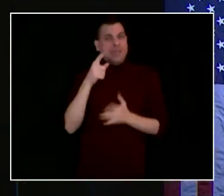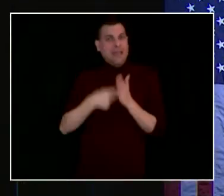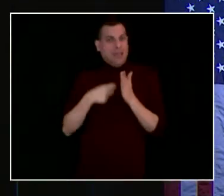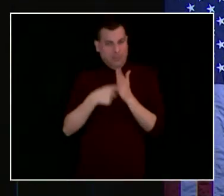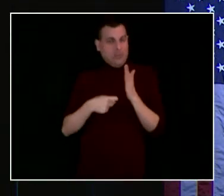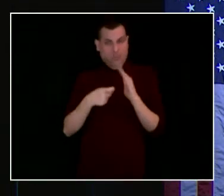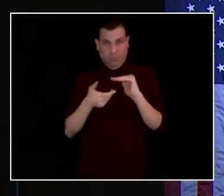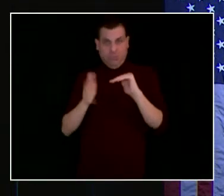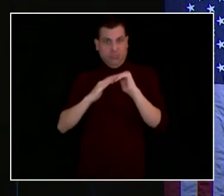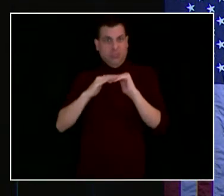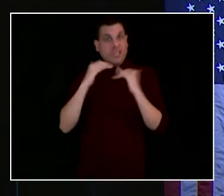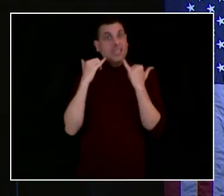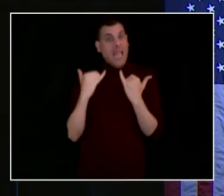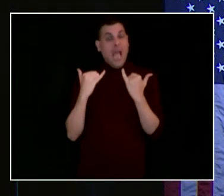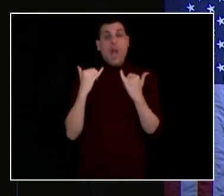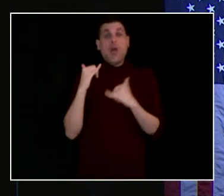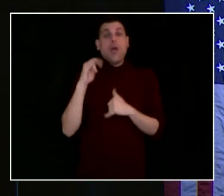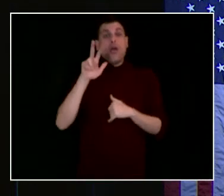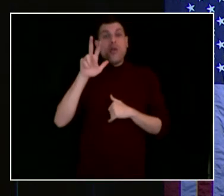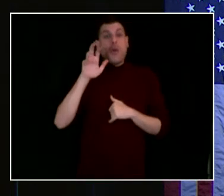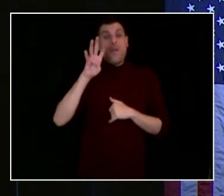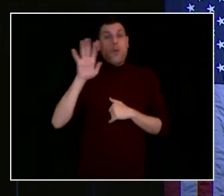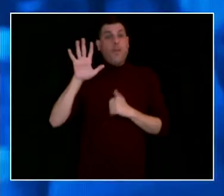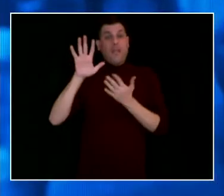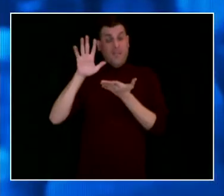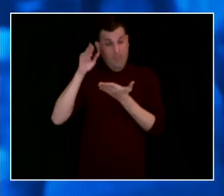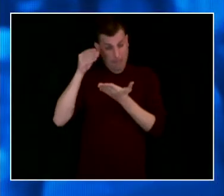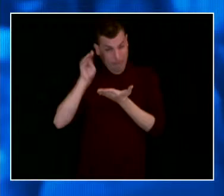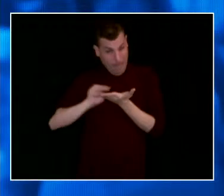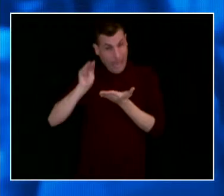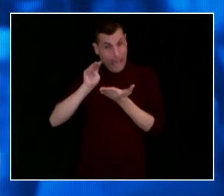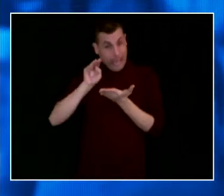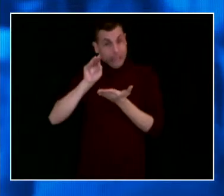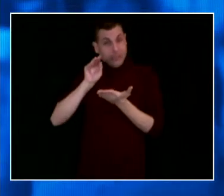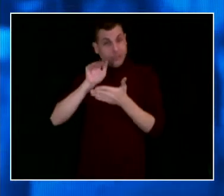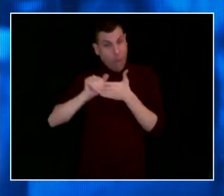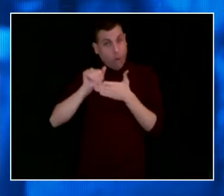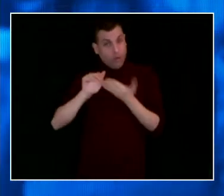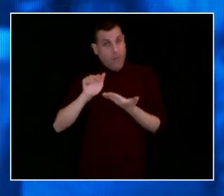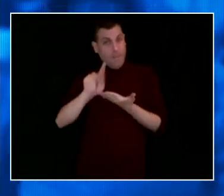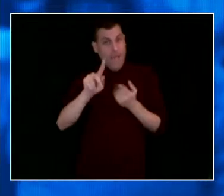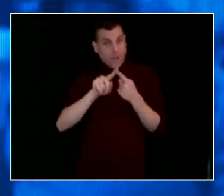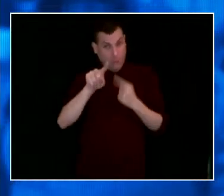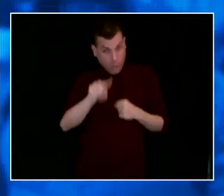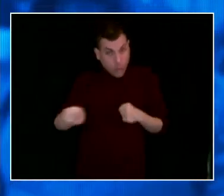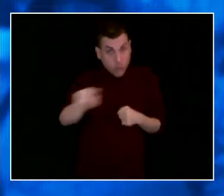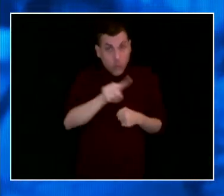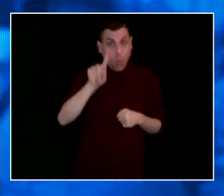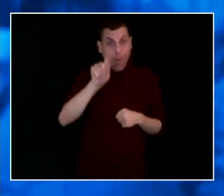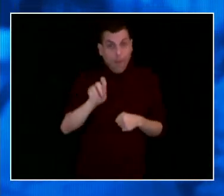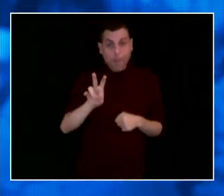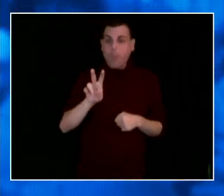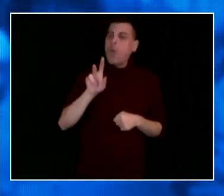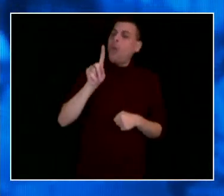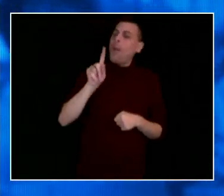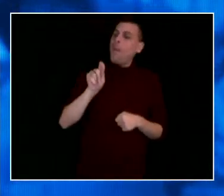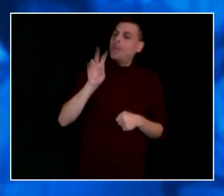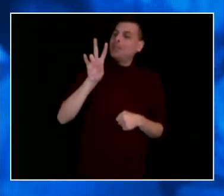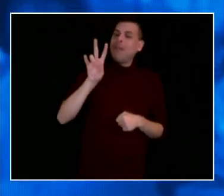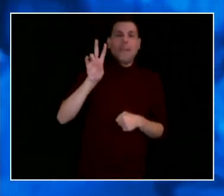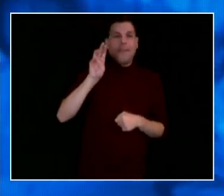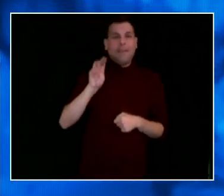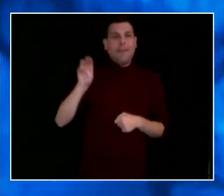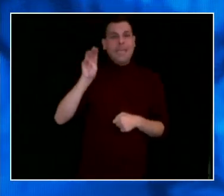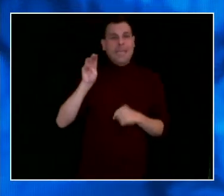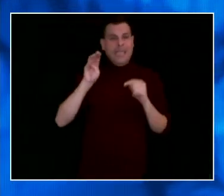than $345 million back to 1.7 million New Yorkers this past tax